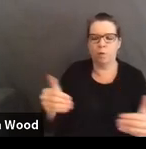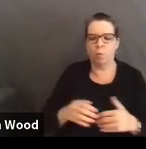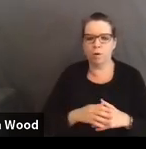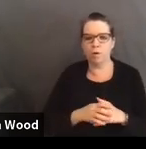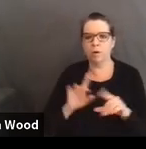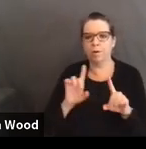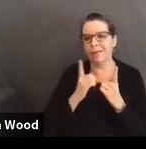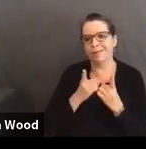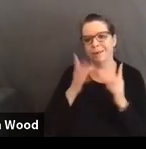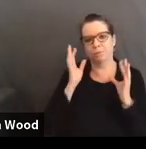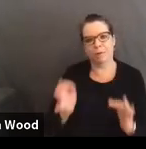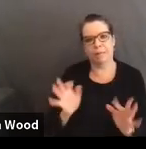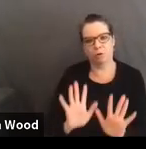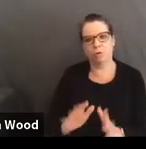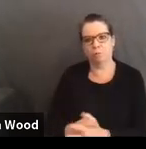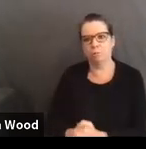district decision.